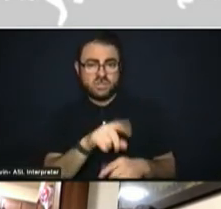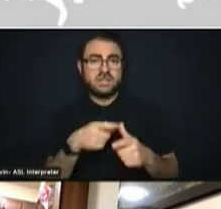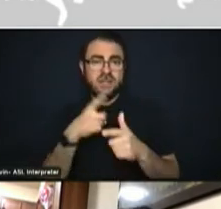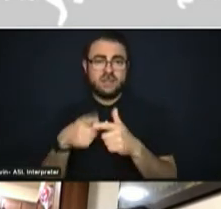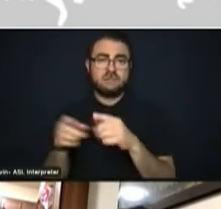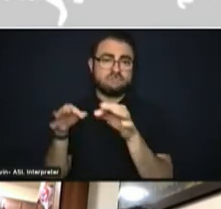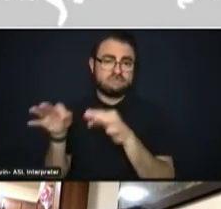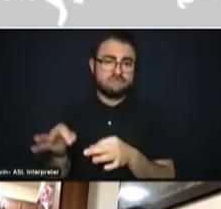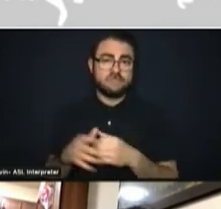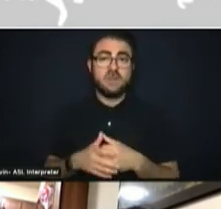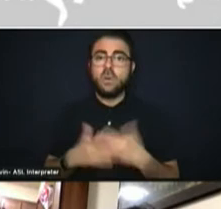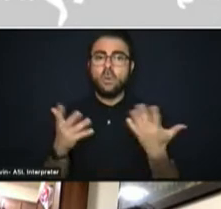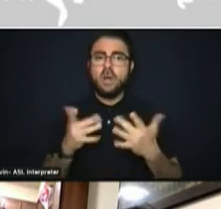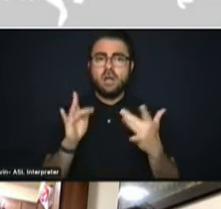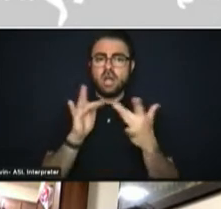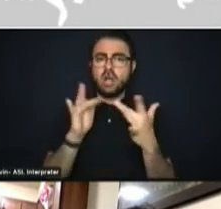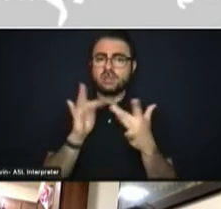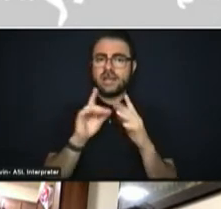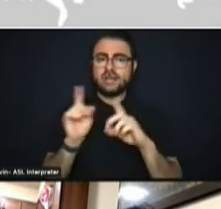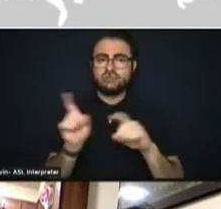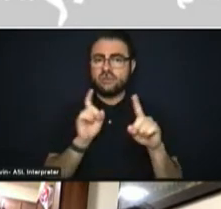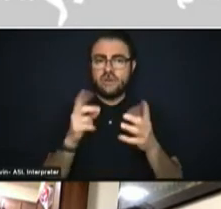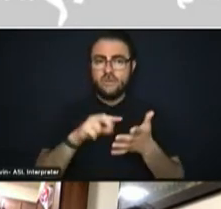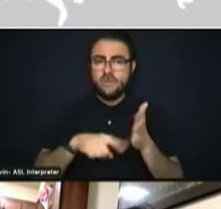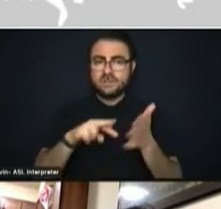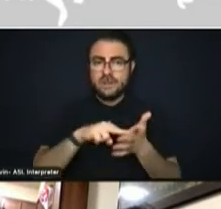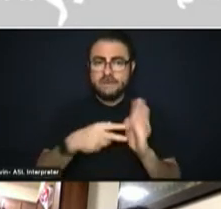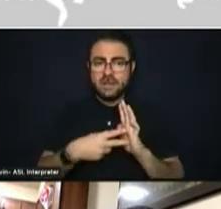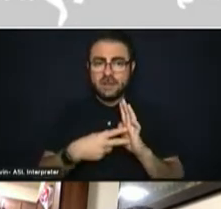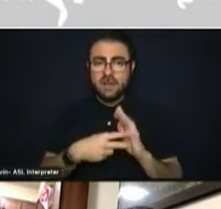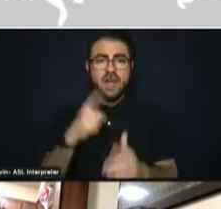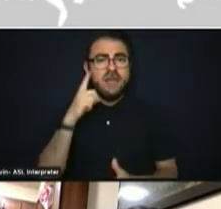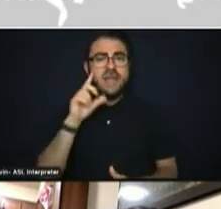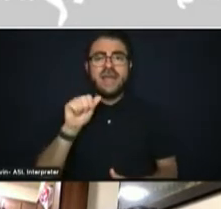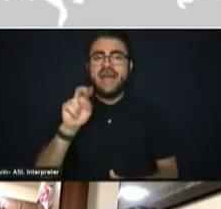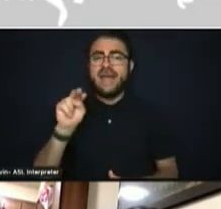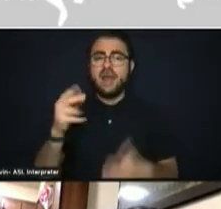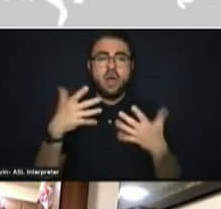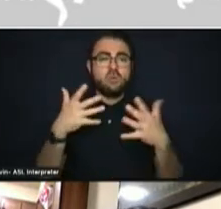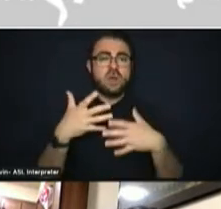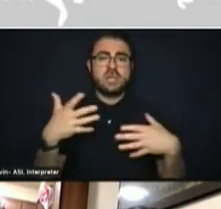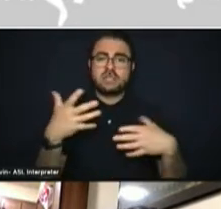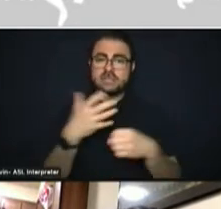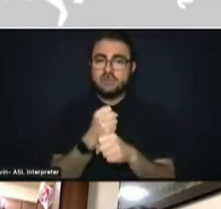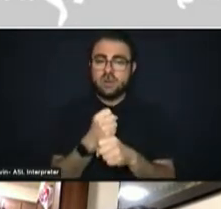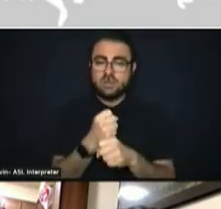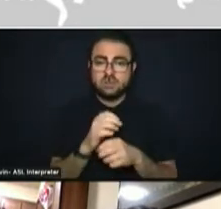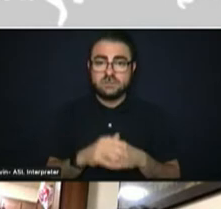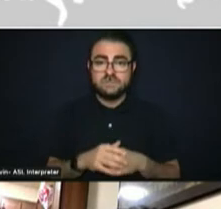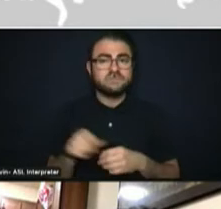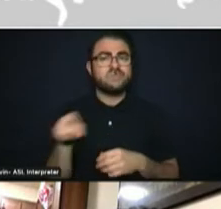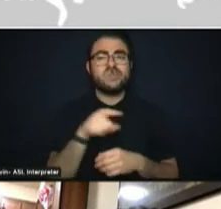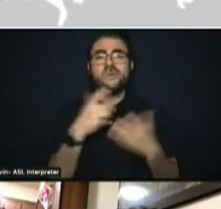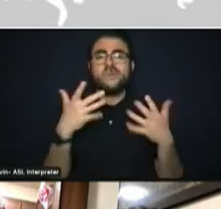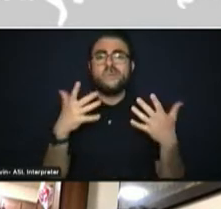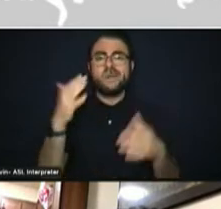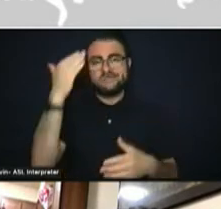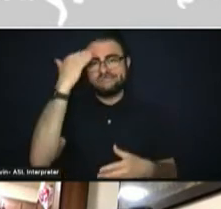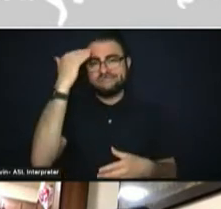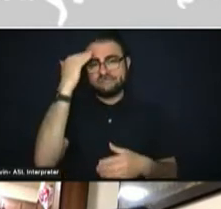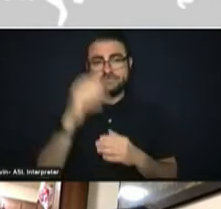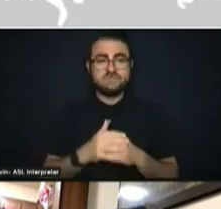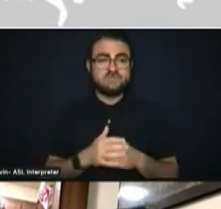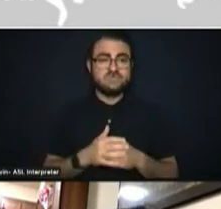know, sort of what is a contact survey? I think Anne kind of summarized already. You're all familiar with contact surveys. They're basically a